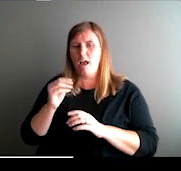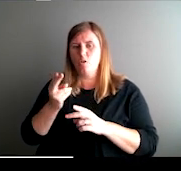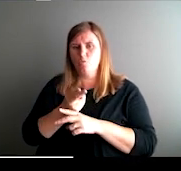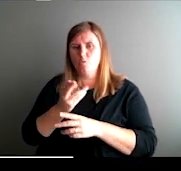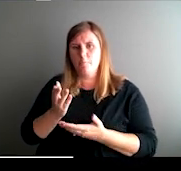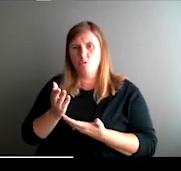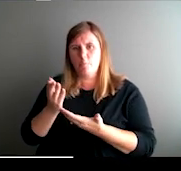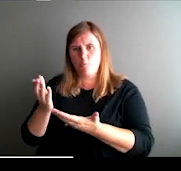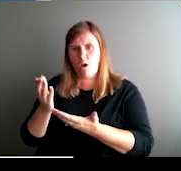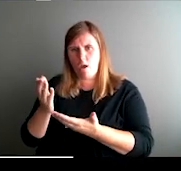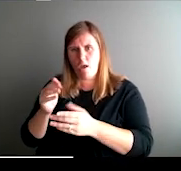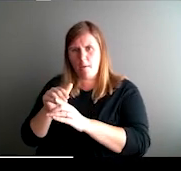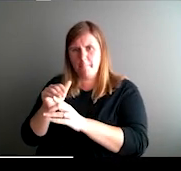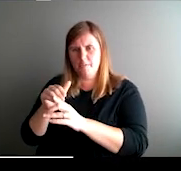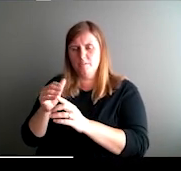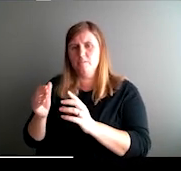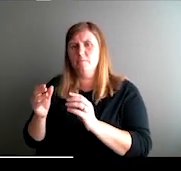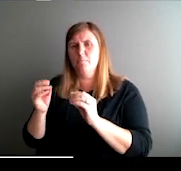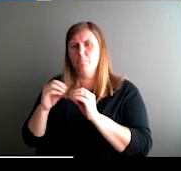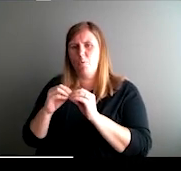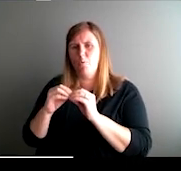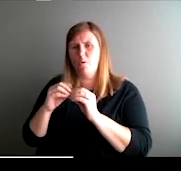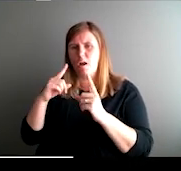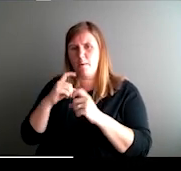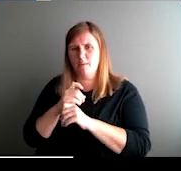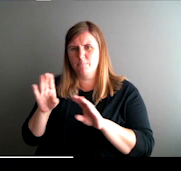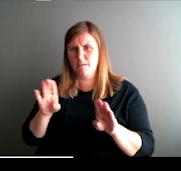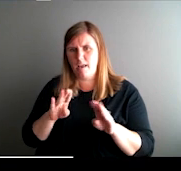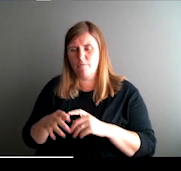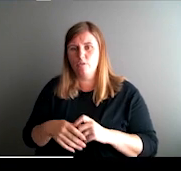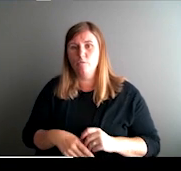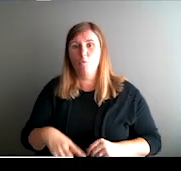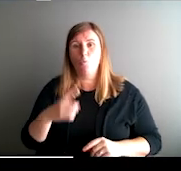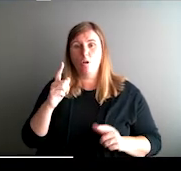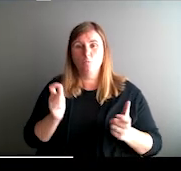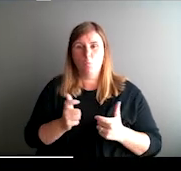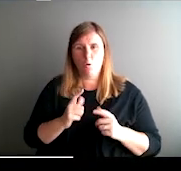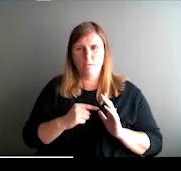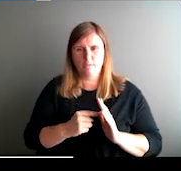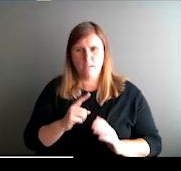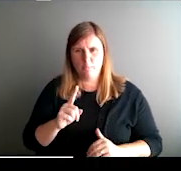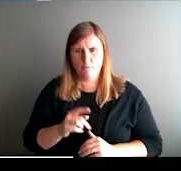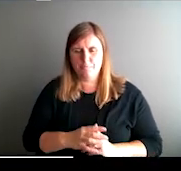more complex behavior. Just as a small example, if